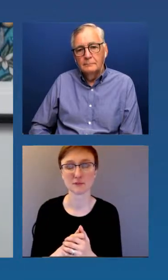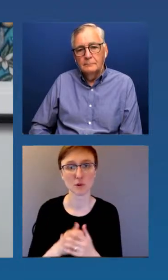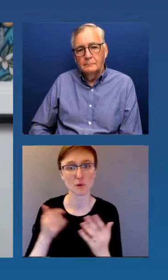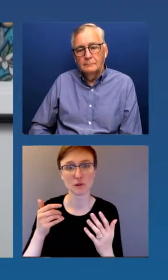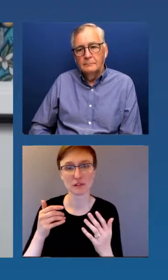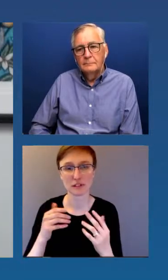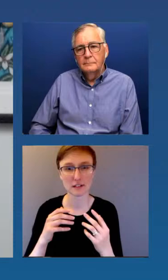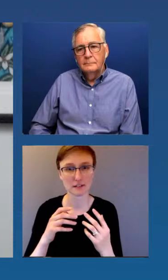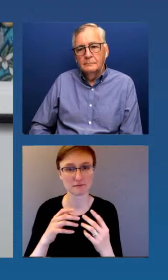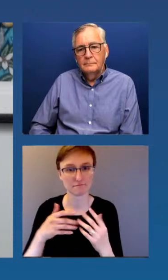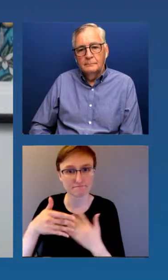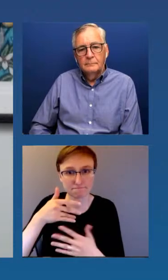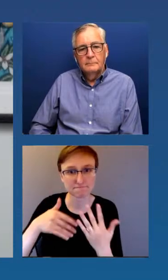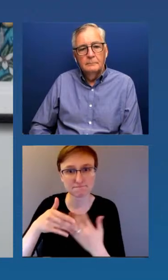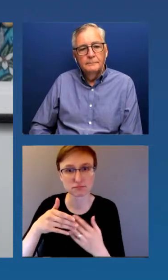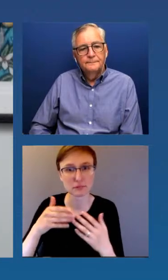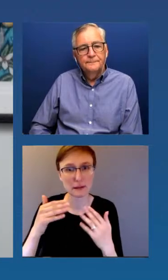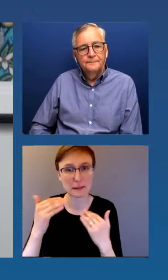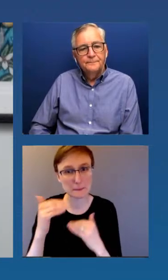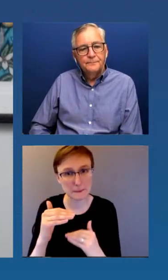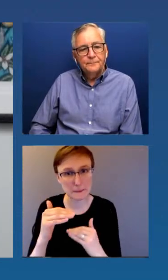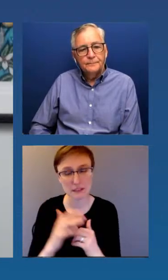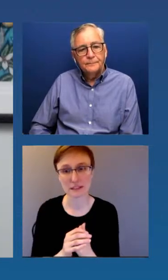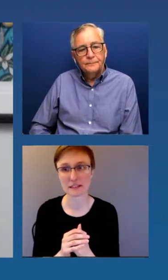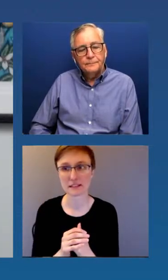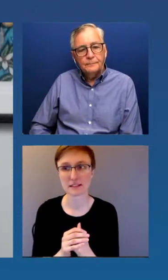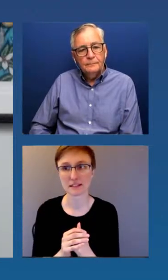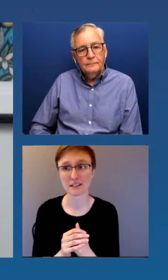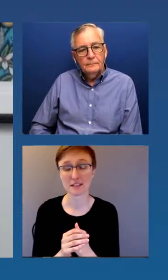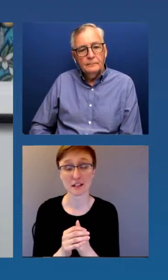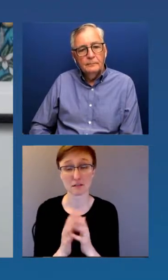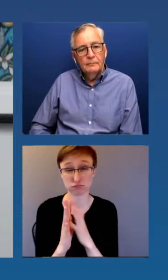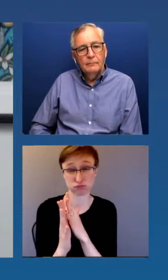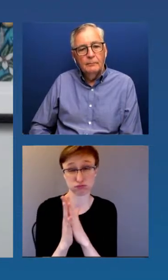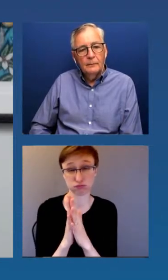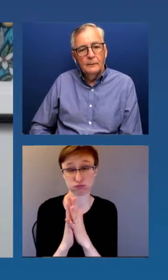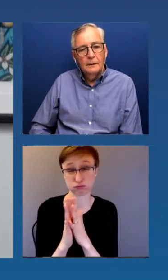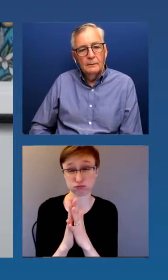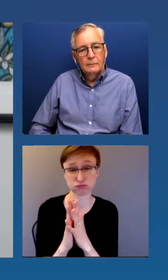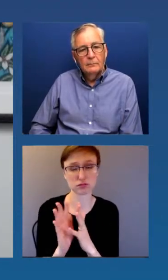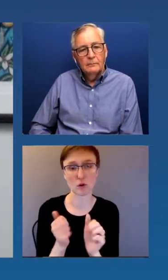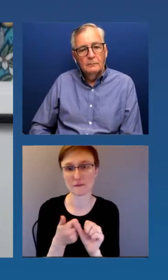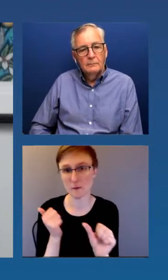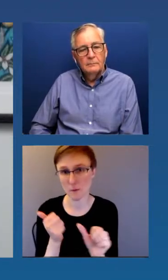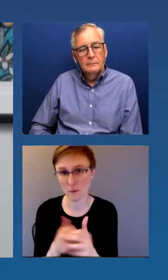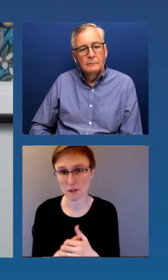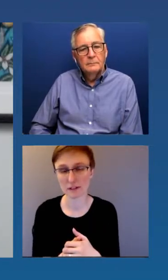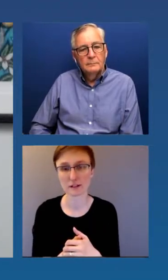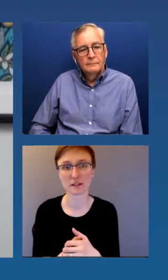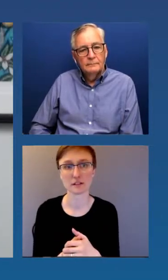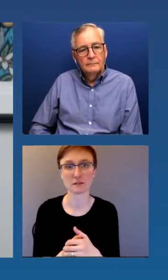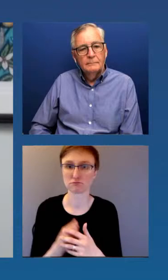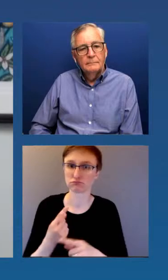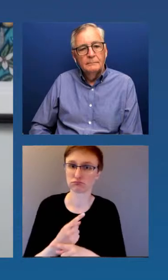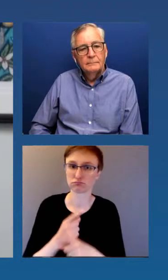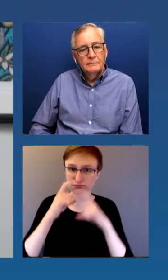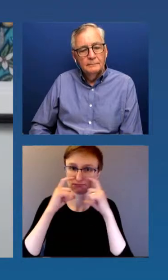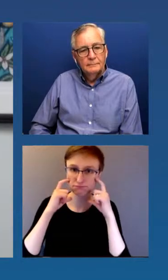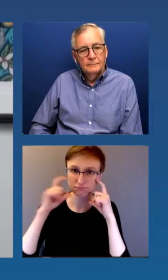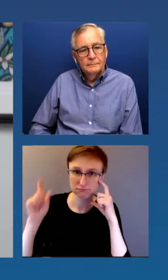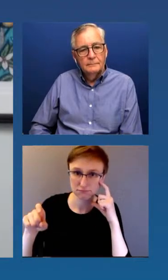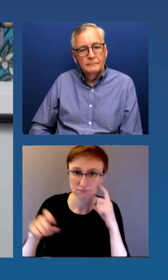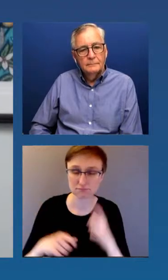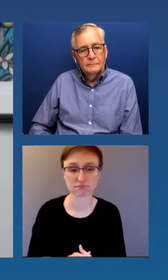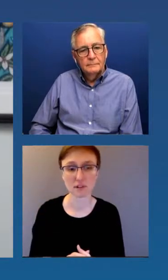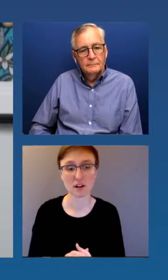vaccinated or not, to avoid crowds without mask protection, so so these measures we can